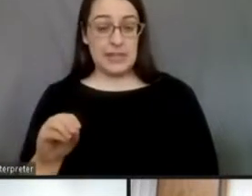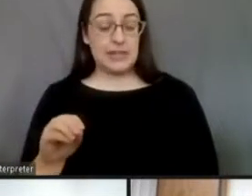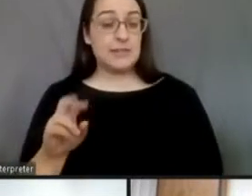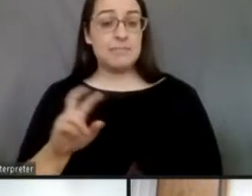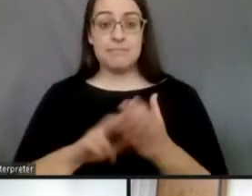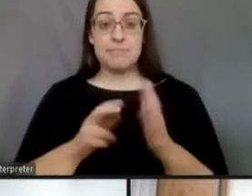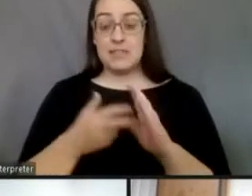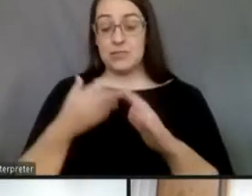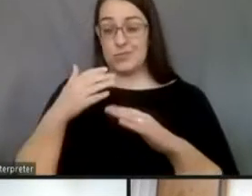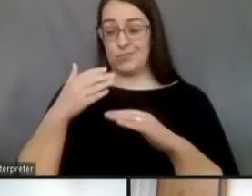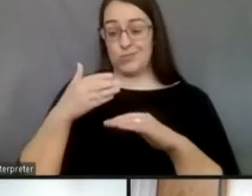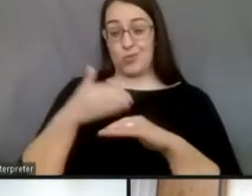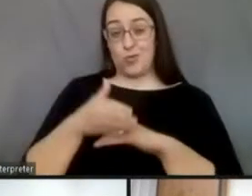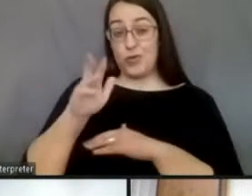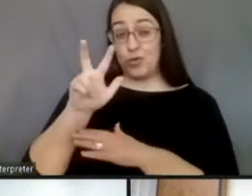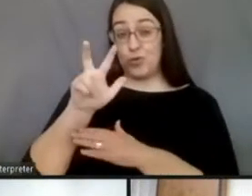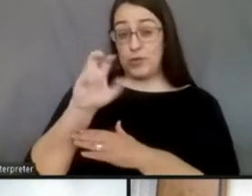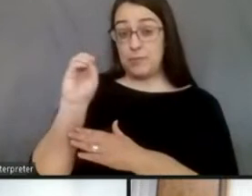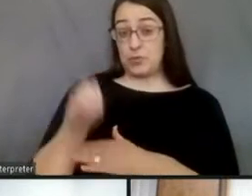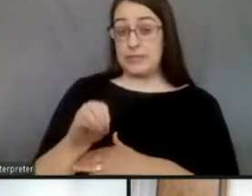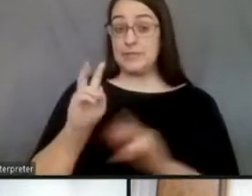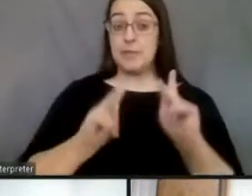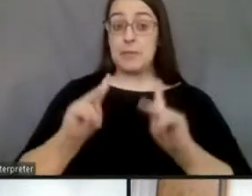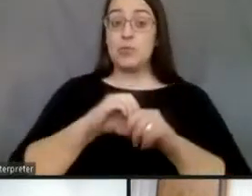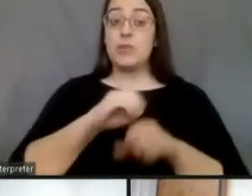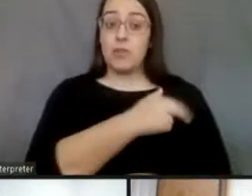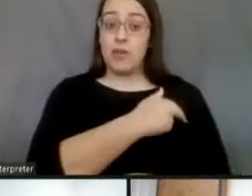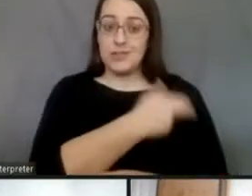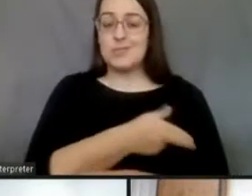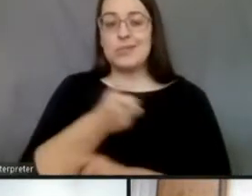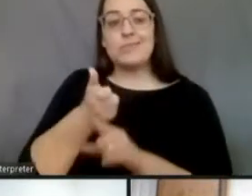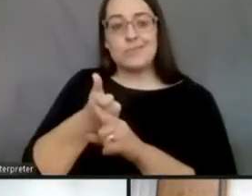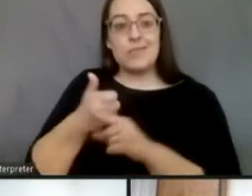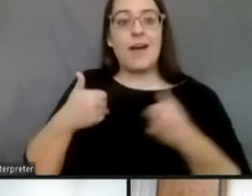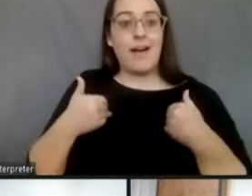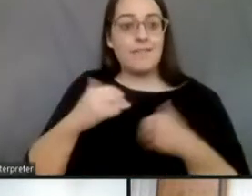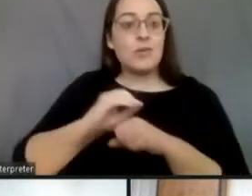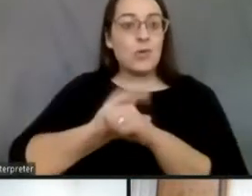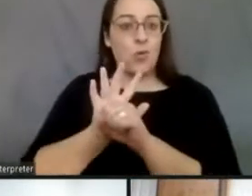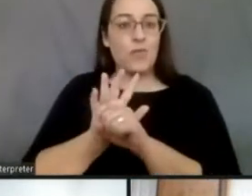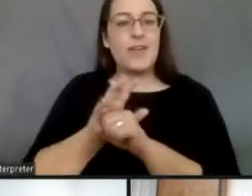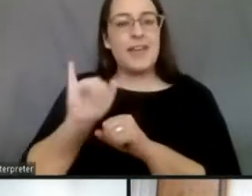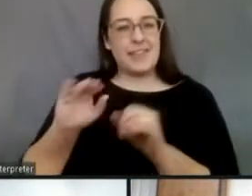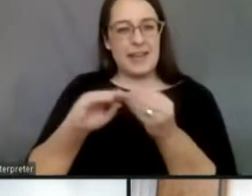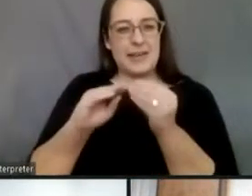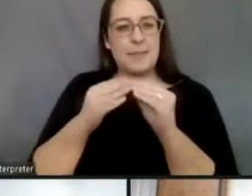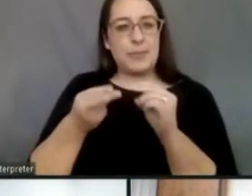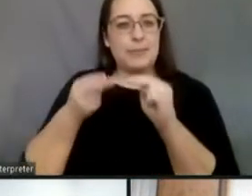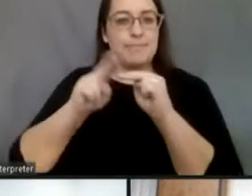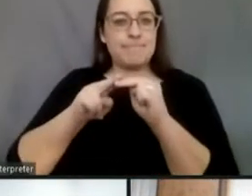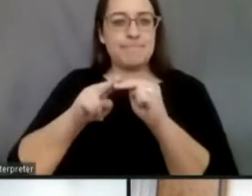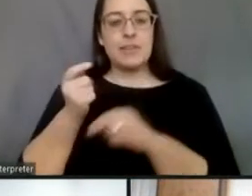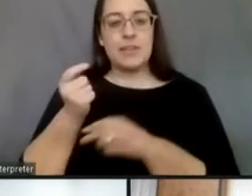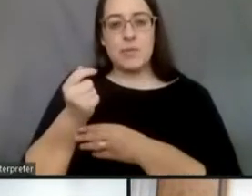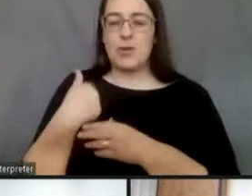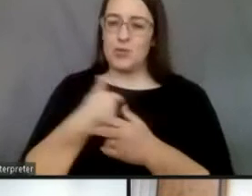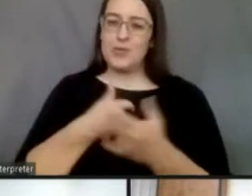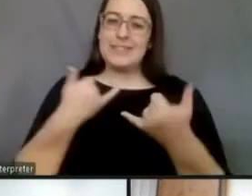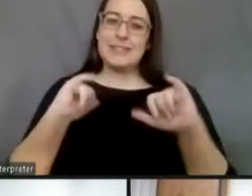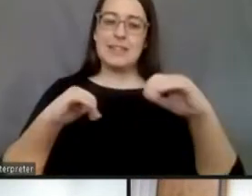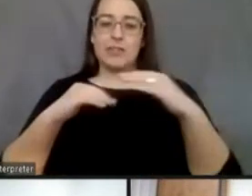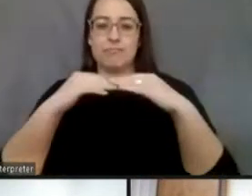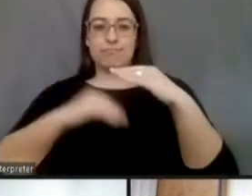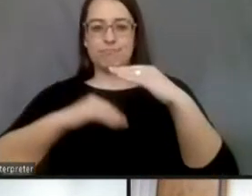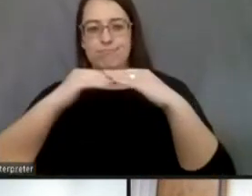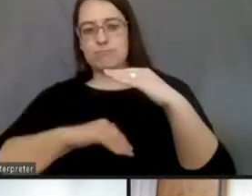over 3% of all of our hospitalized patients have COVID-19. That has gone up just a little bit. We're still under the 5%